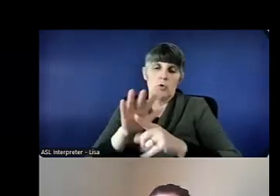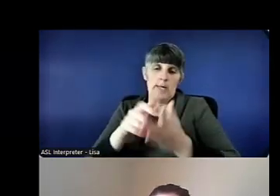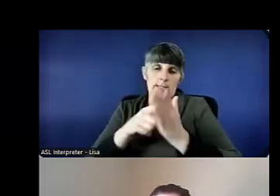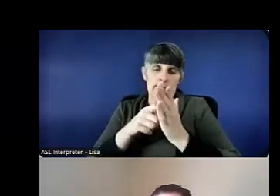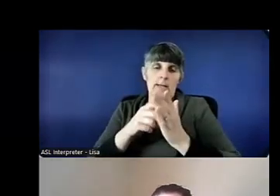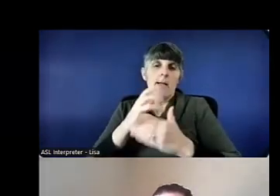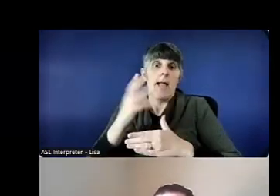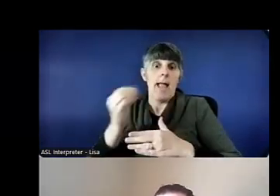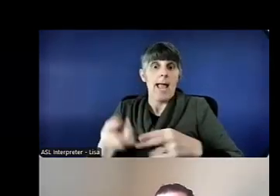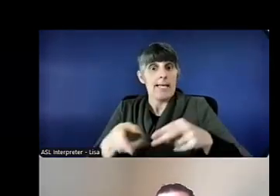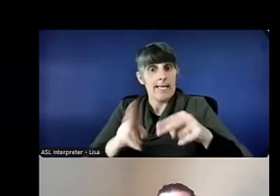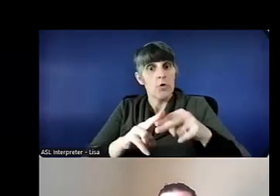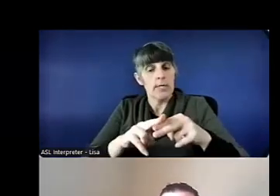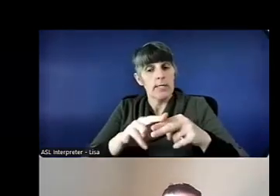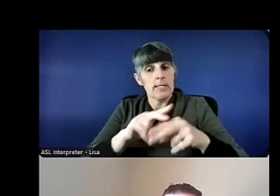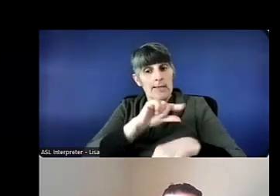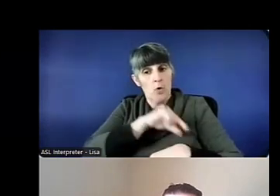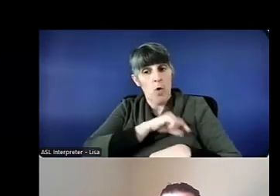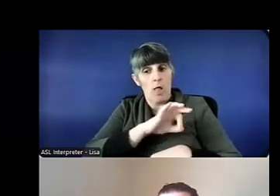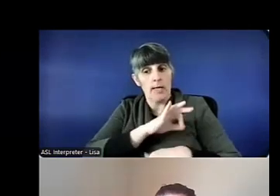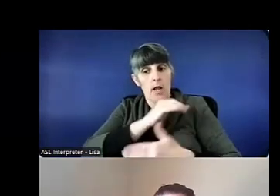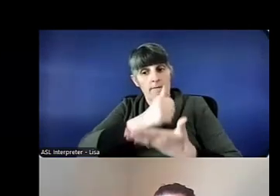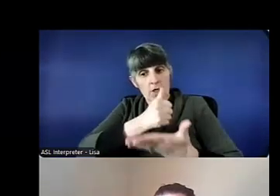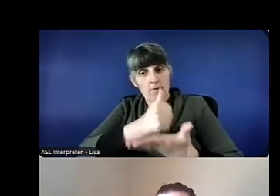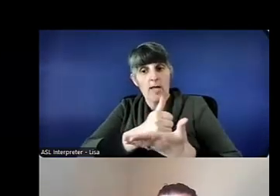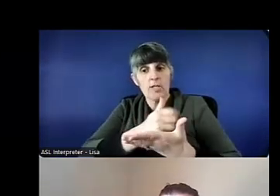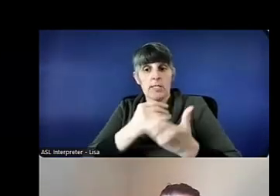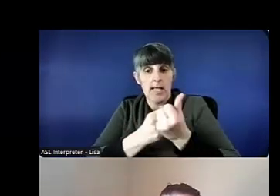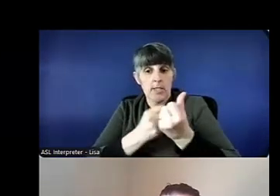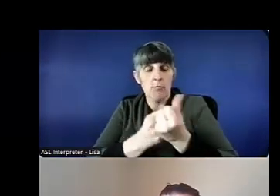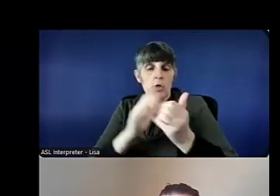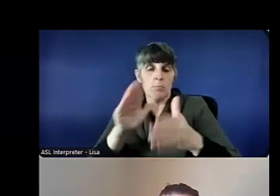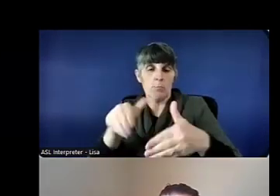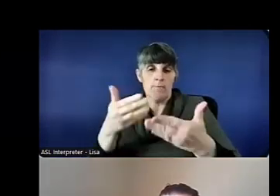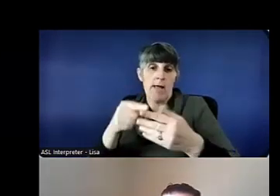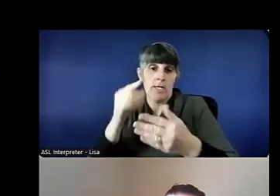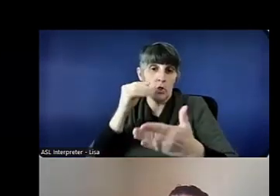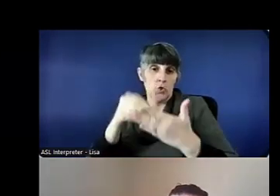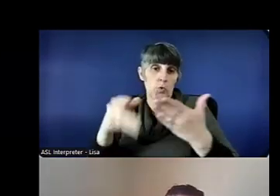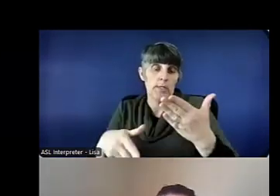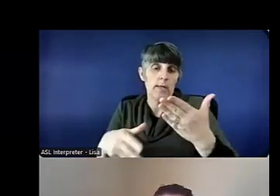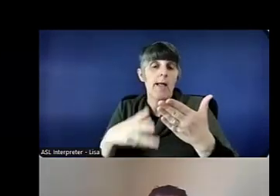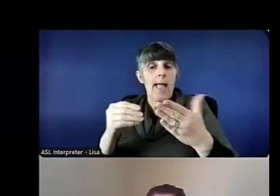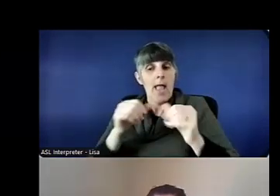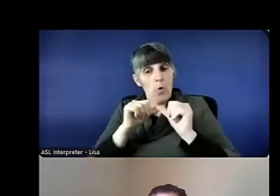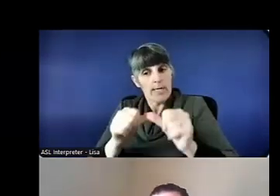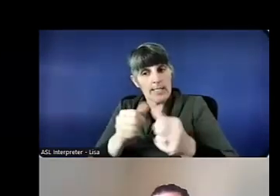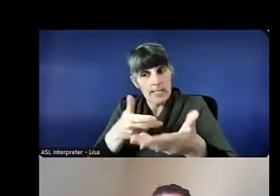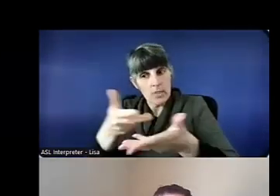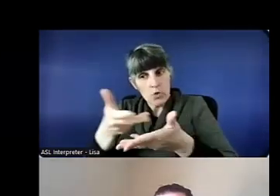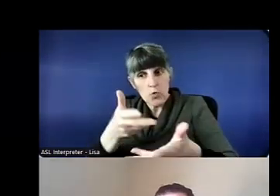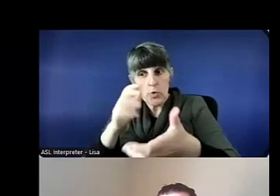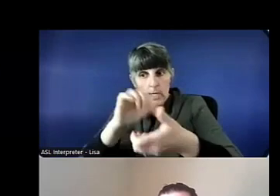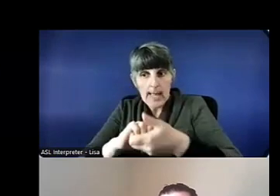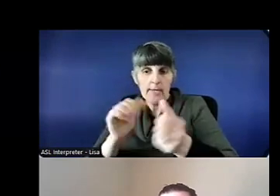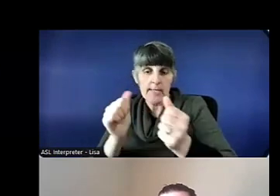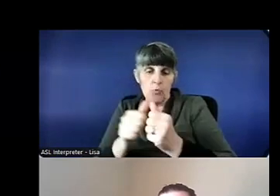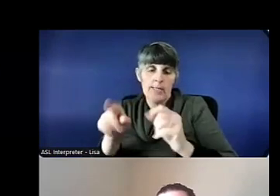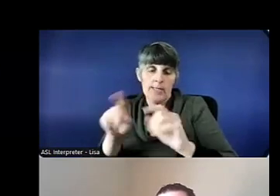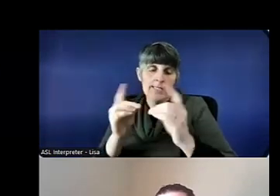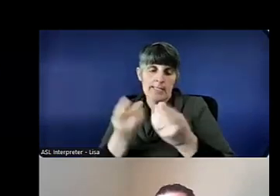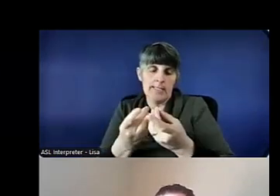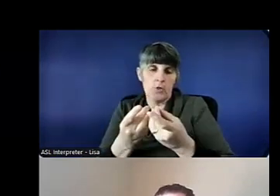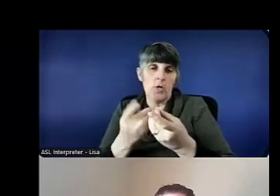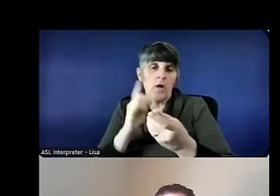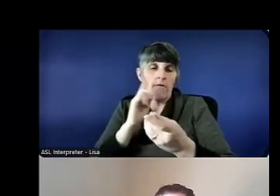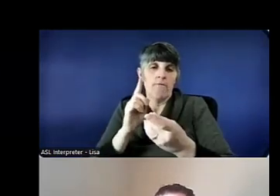an increase in the quality of interventions and supports provided to students. And we continue to work collaboratively with this district